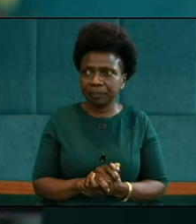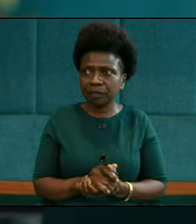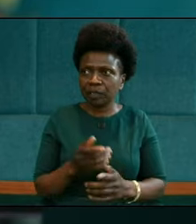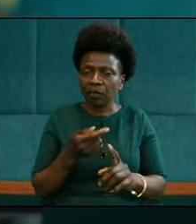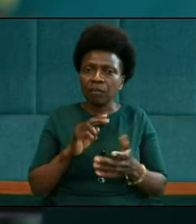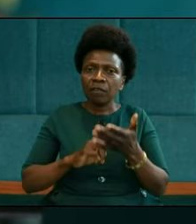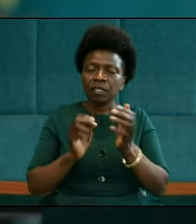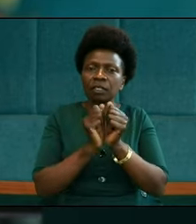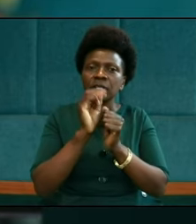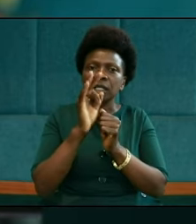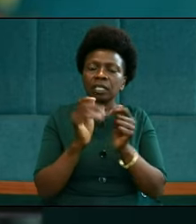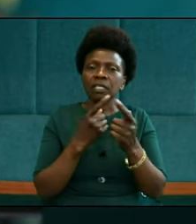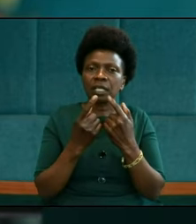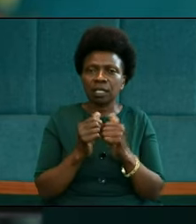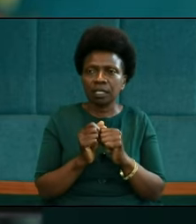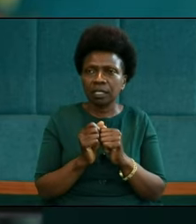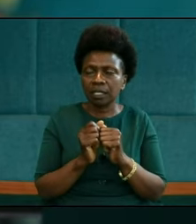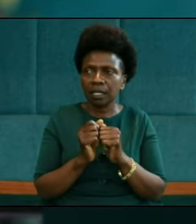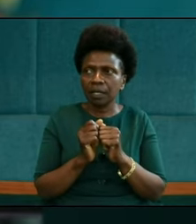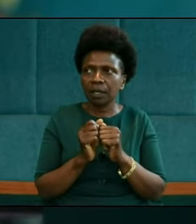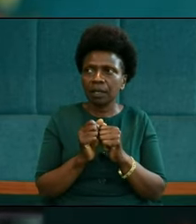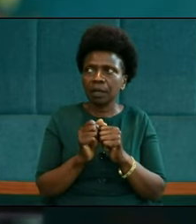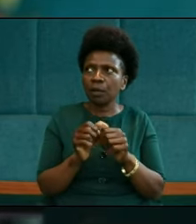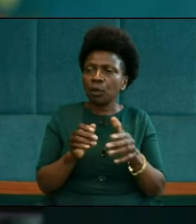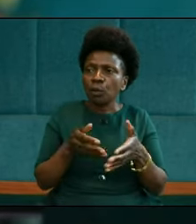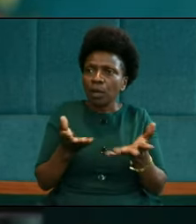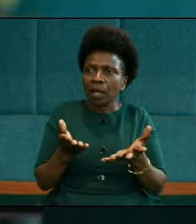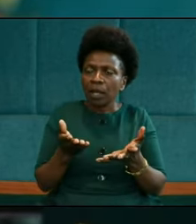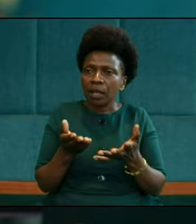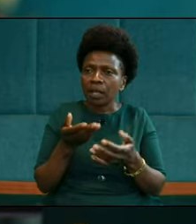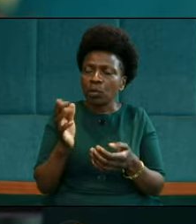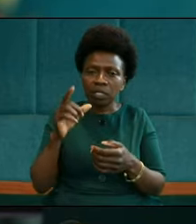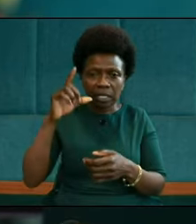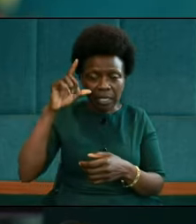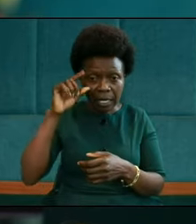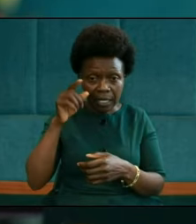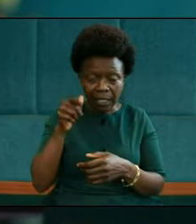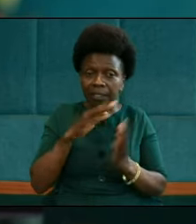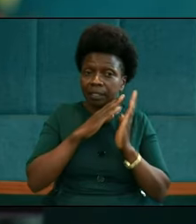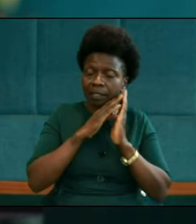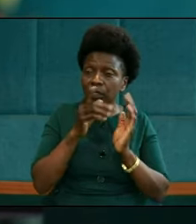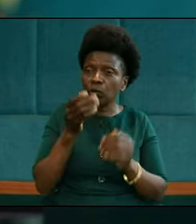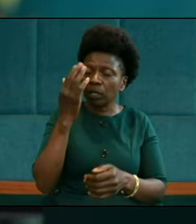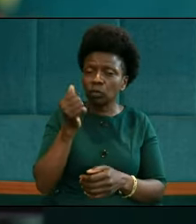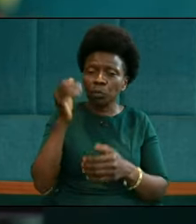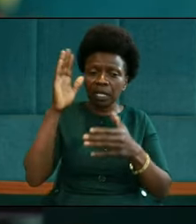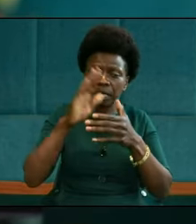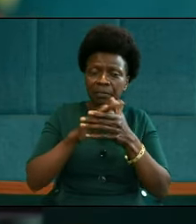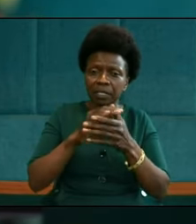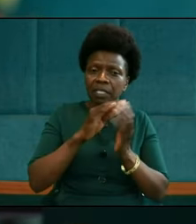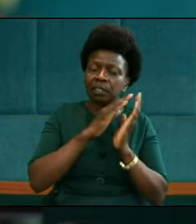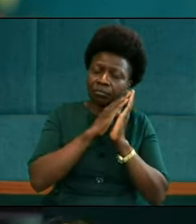From verse 13 is saying, where he was lying down, I want to believe he's